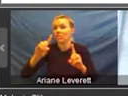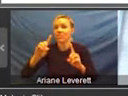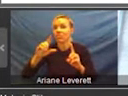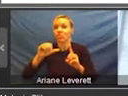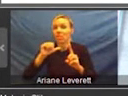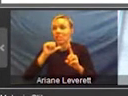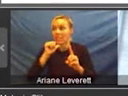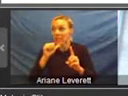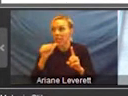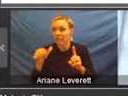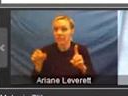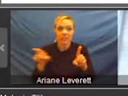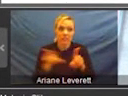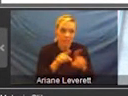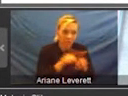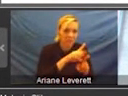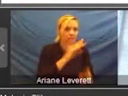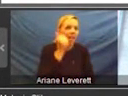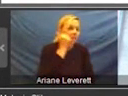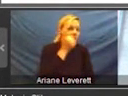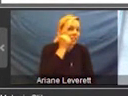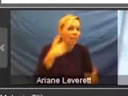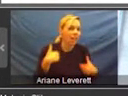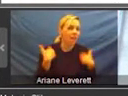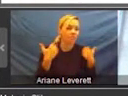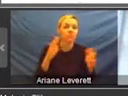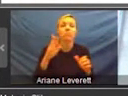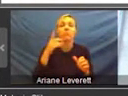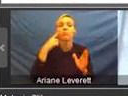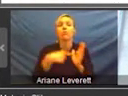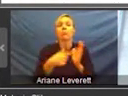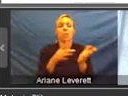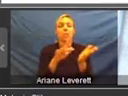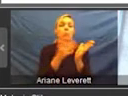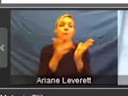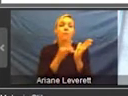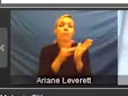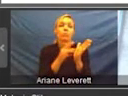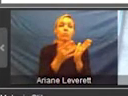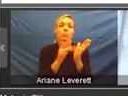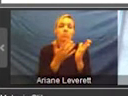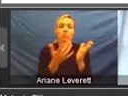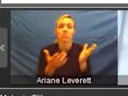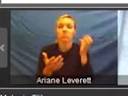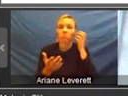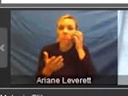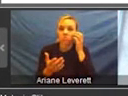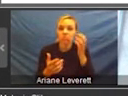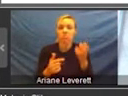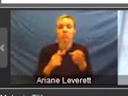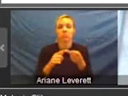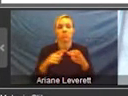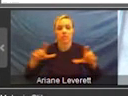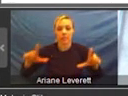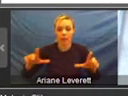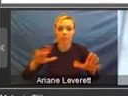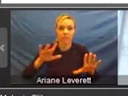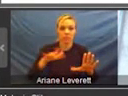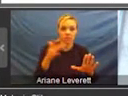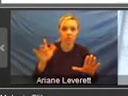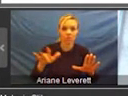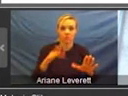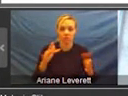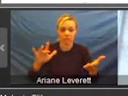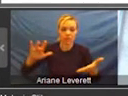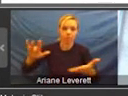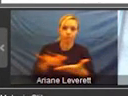For example, smartphones and the use of tablets and laptops is not in the same way, is not as